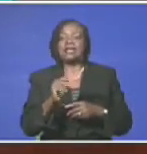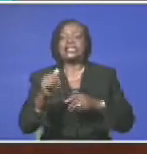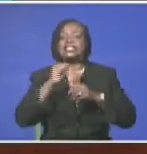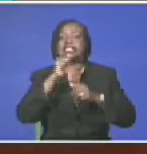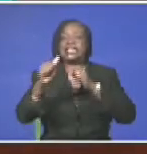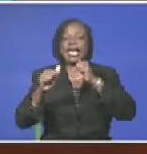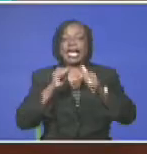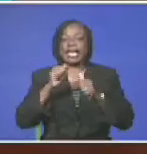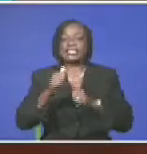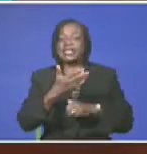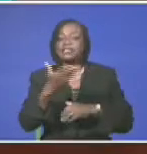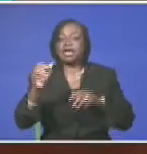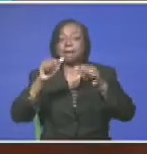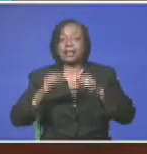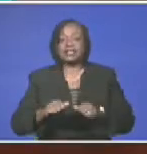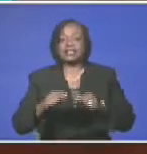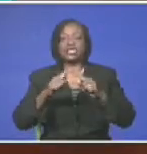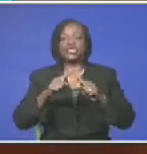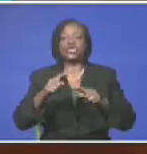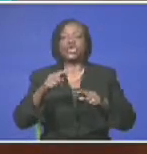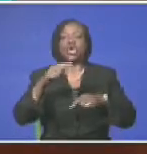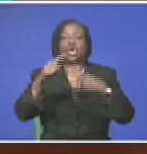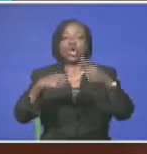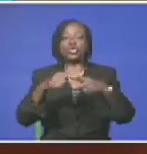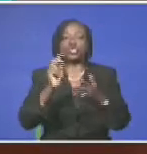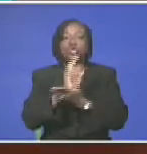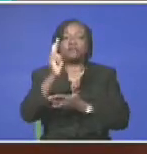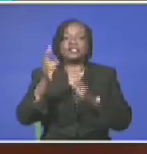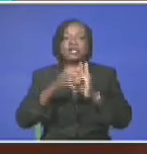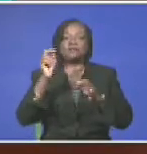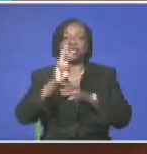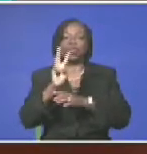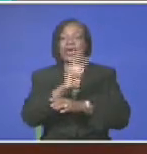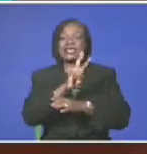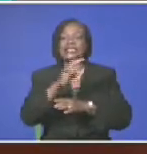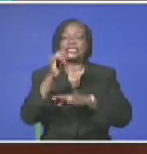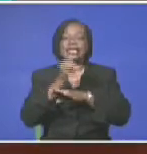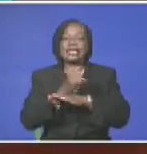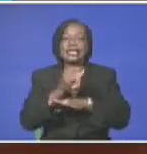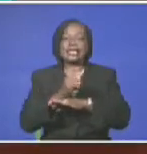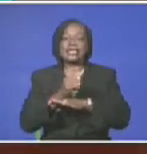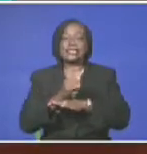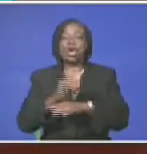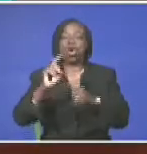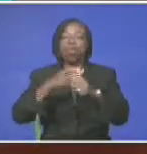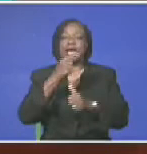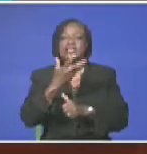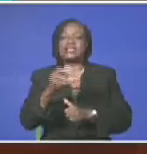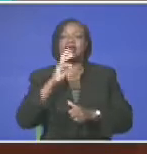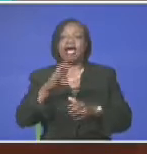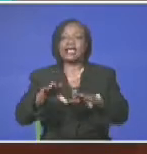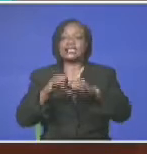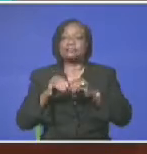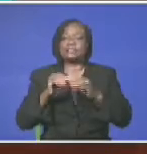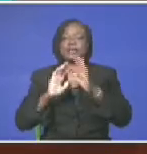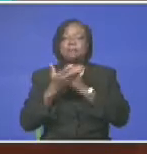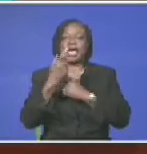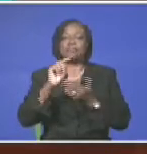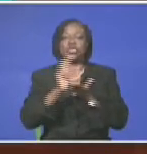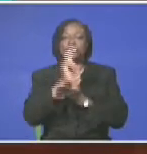denied their ability to attend the University of the West Indies, having once been accepted by the